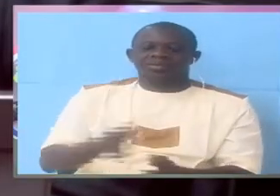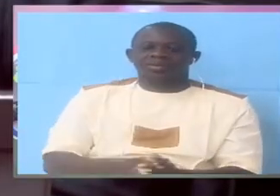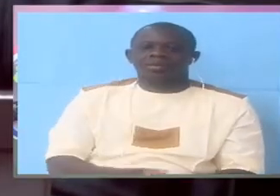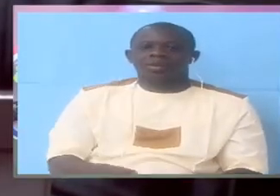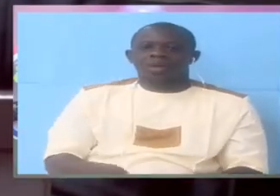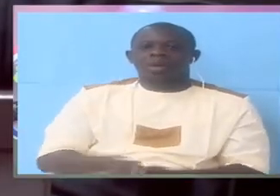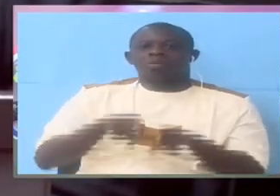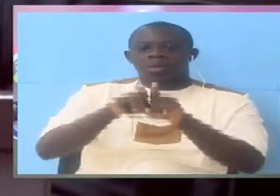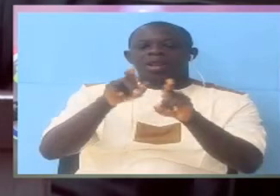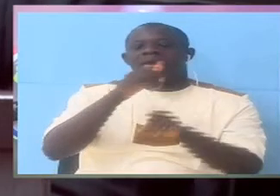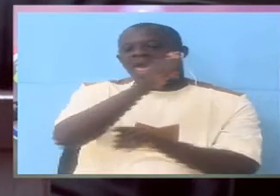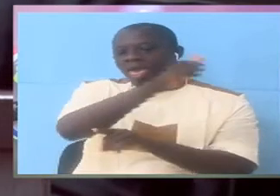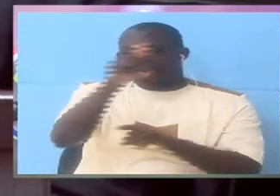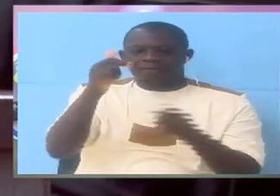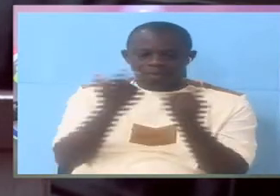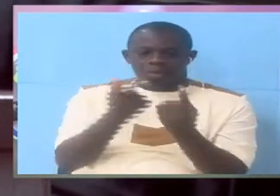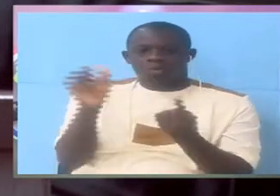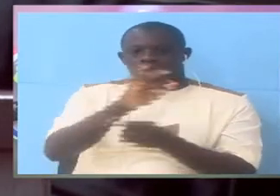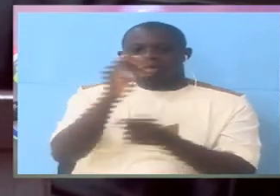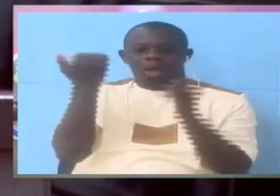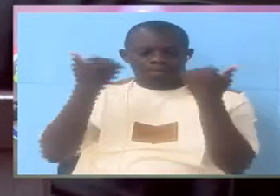with everything that has happened,